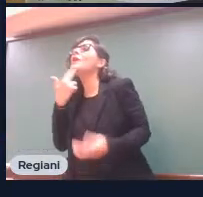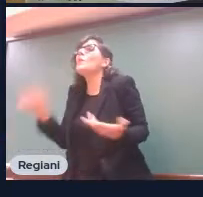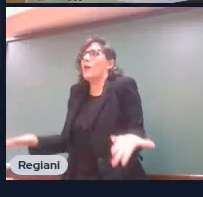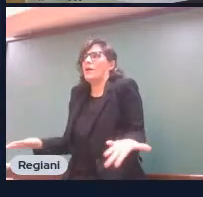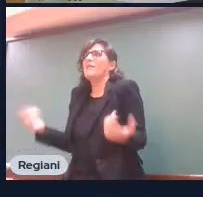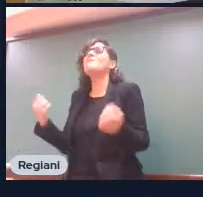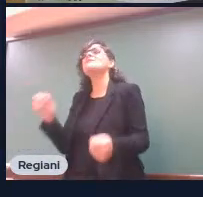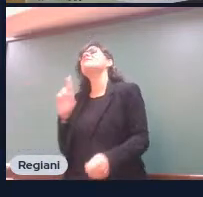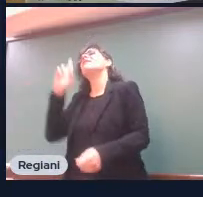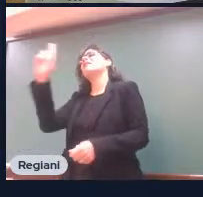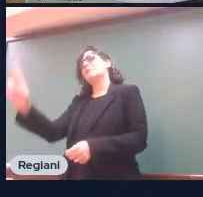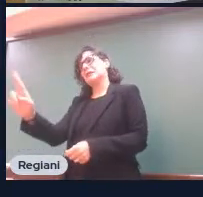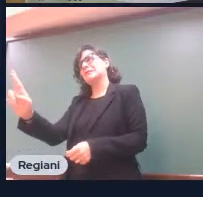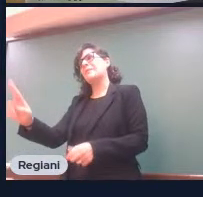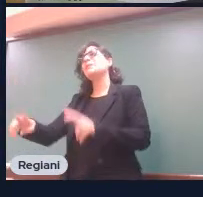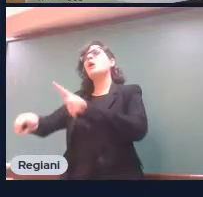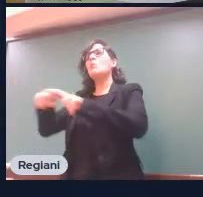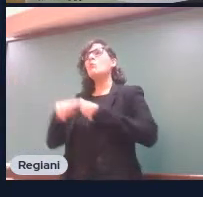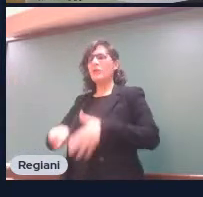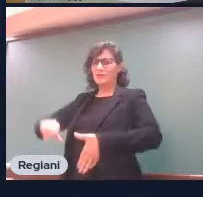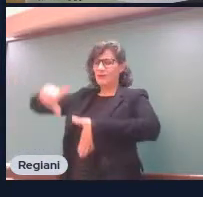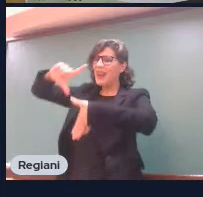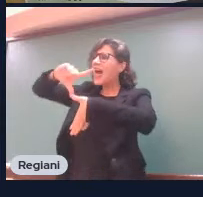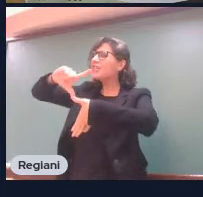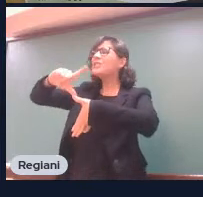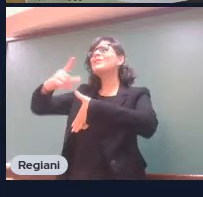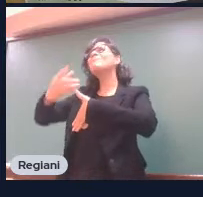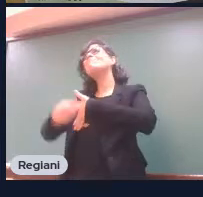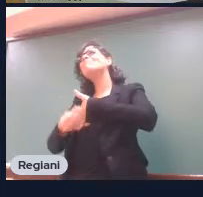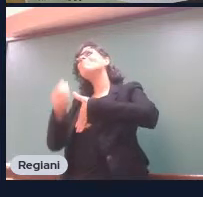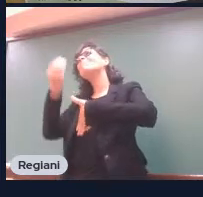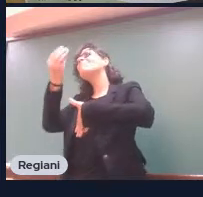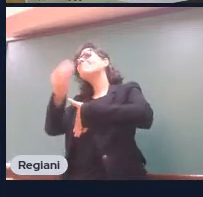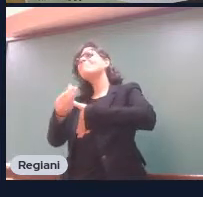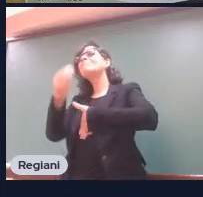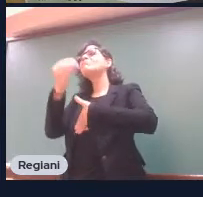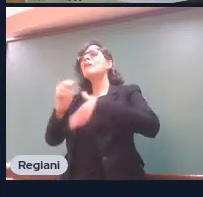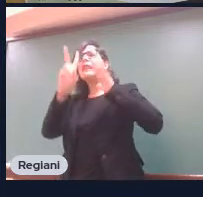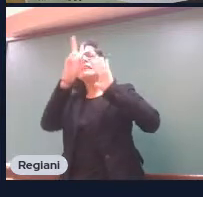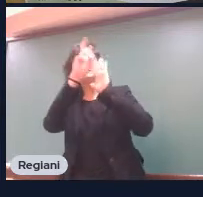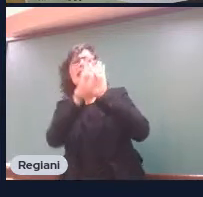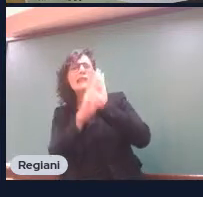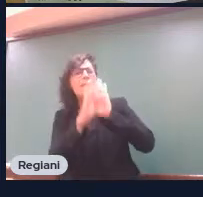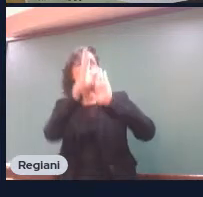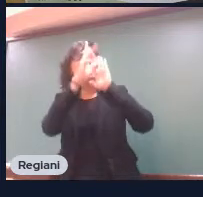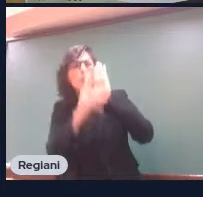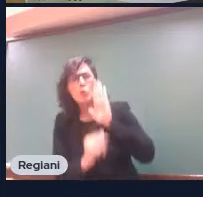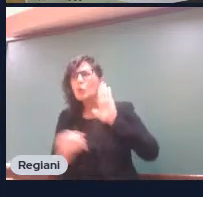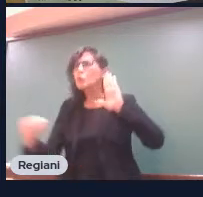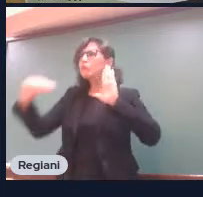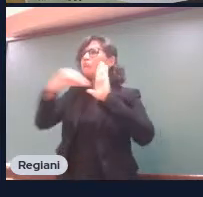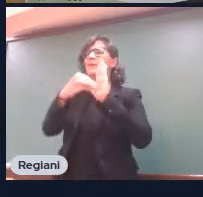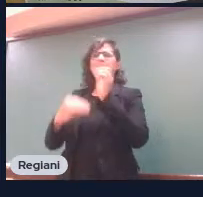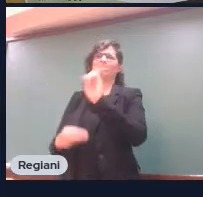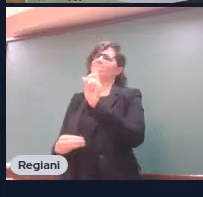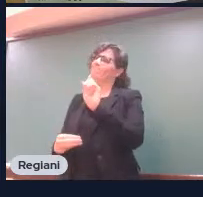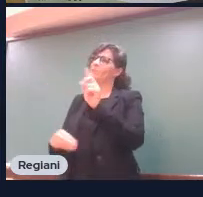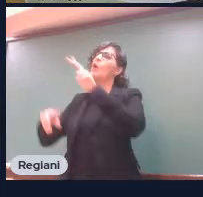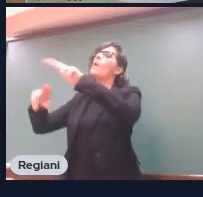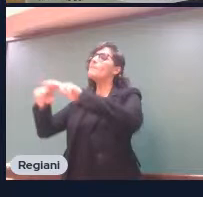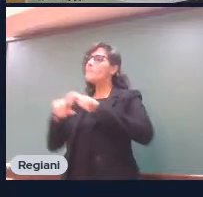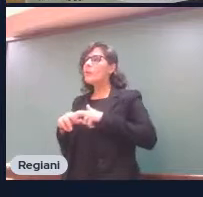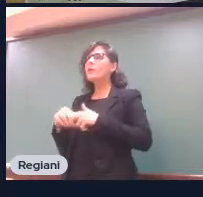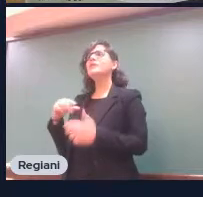bem o escopo dessa associação, ok? Então, nós temos aqui